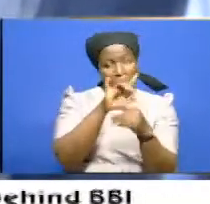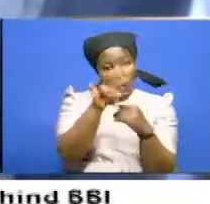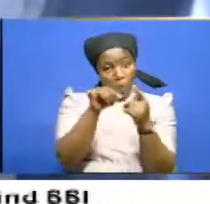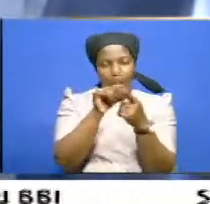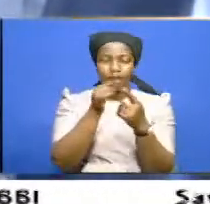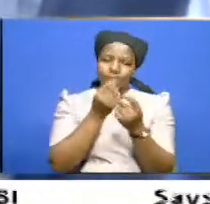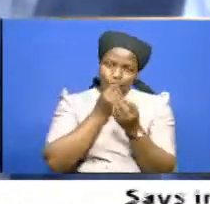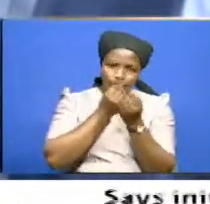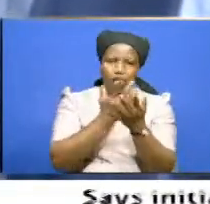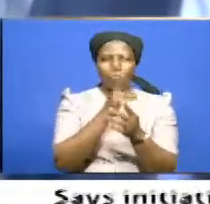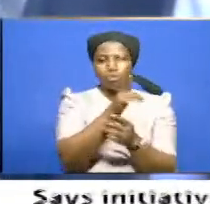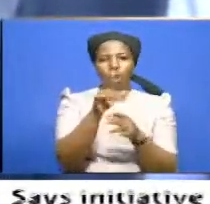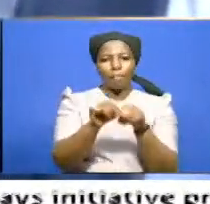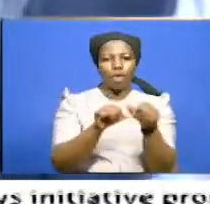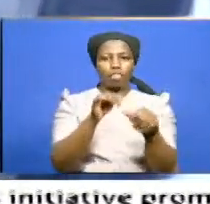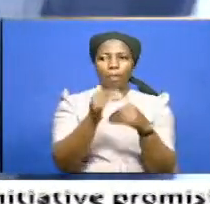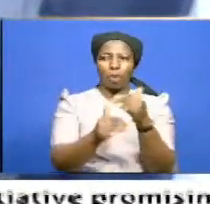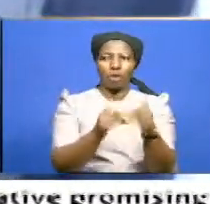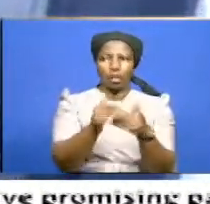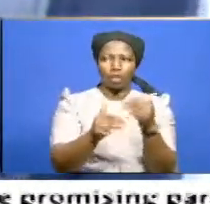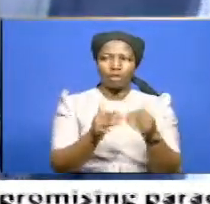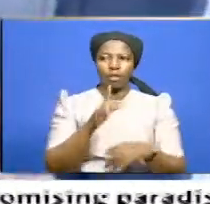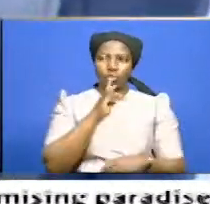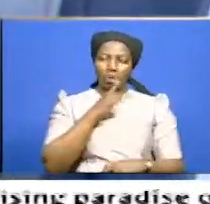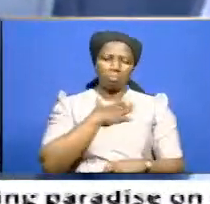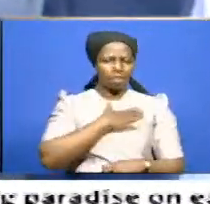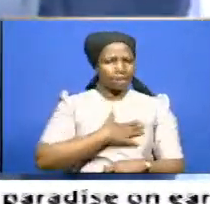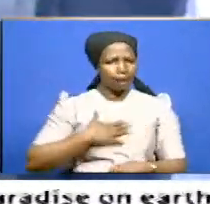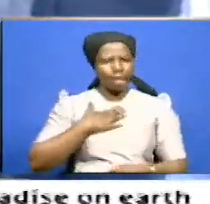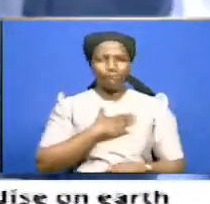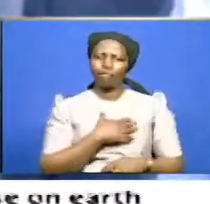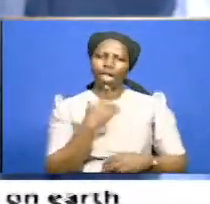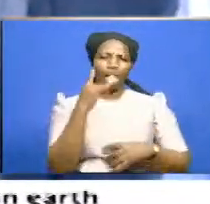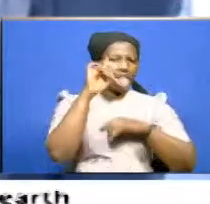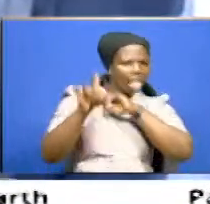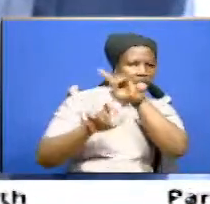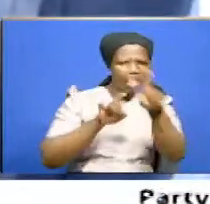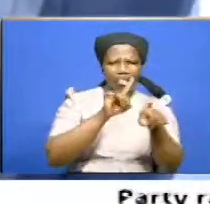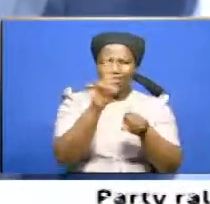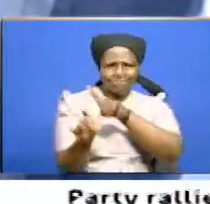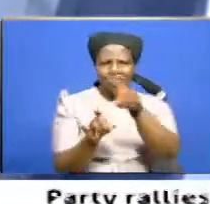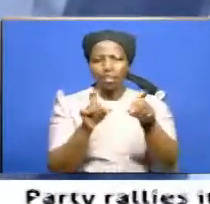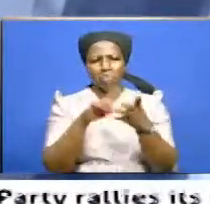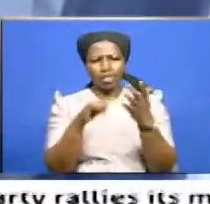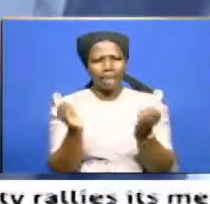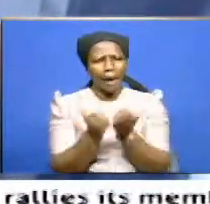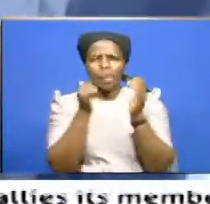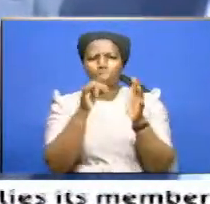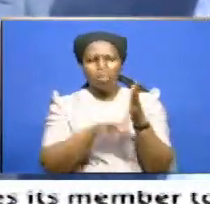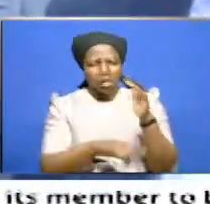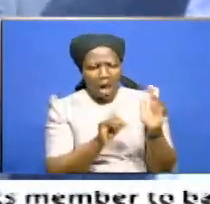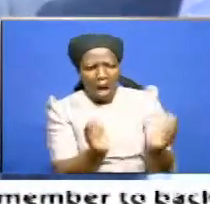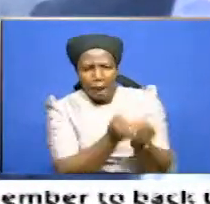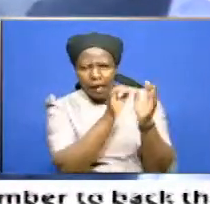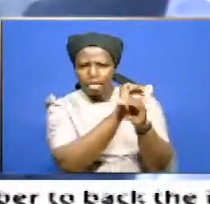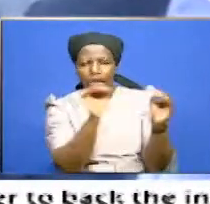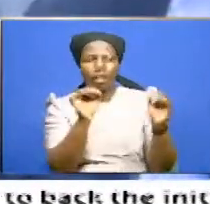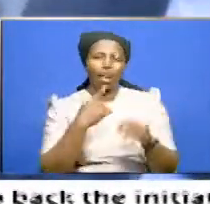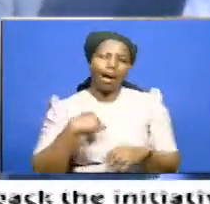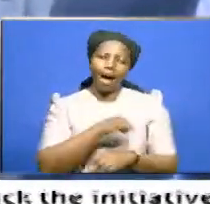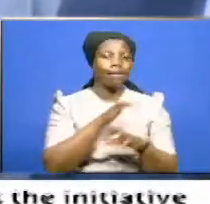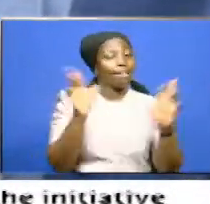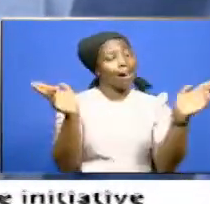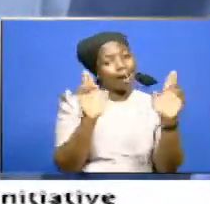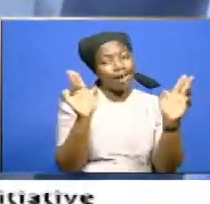those updates on the process. So please don't speculate on what is happening or what's not happening. We are available and information will